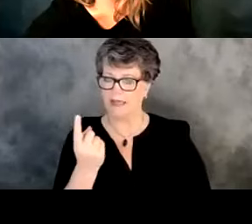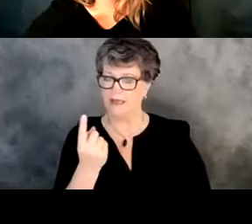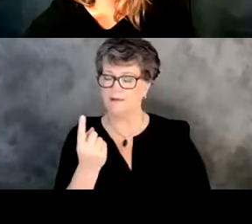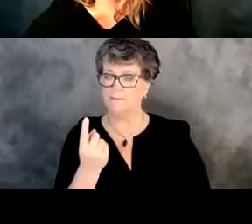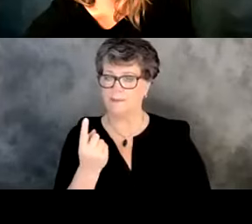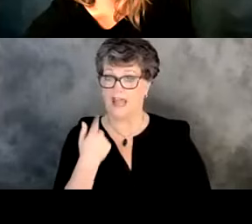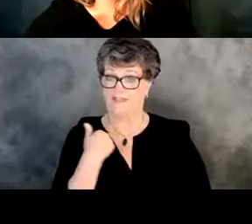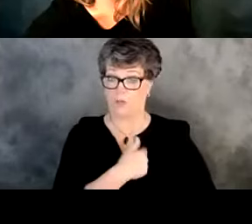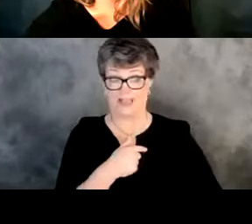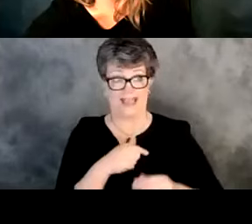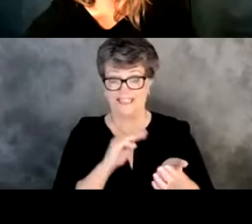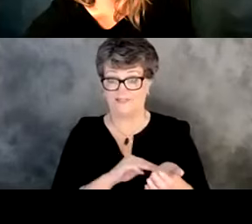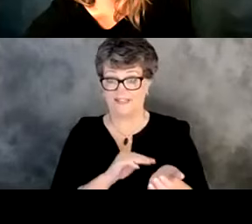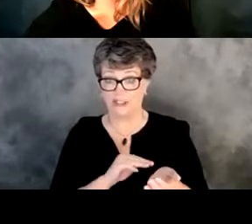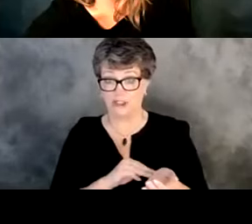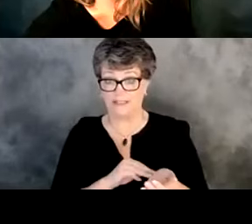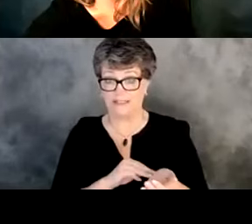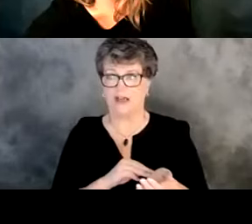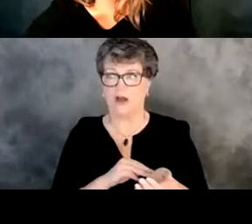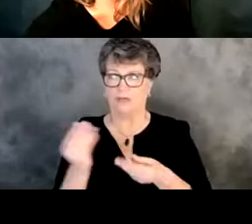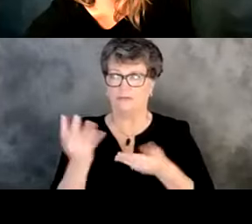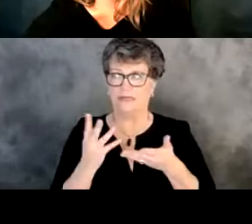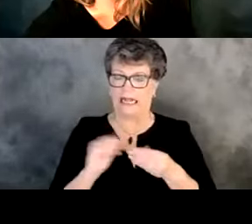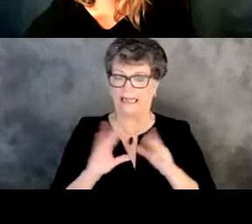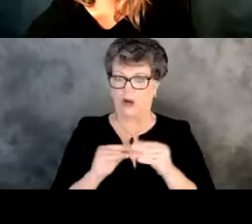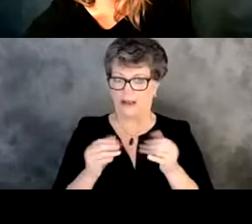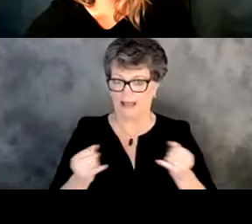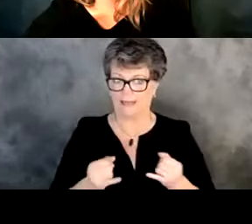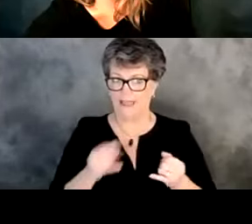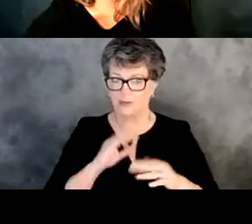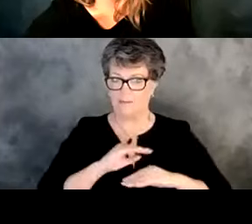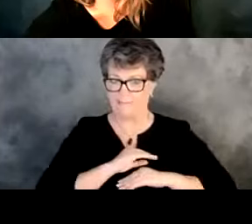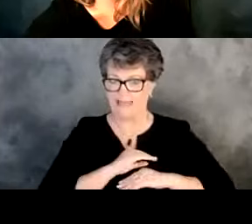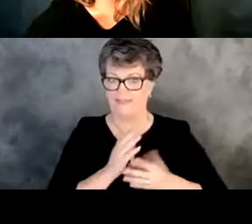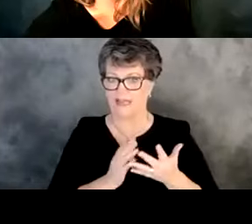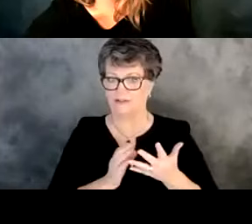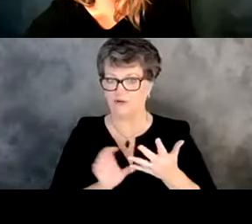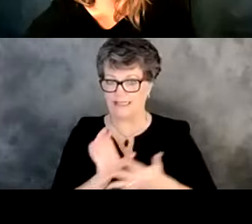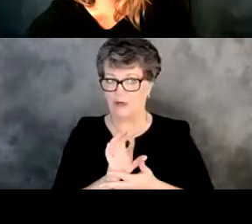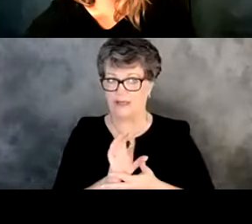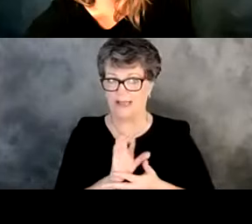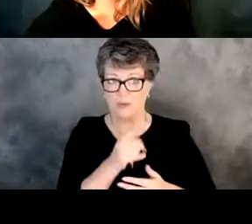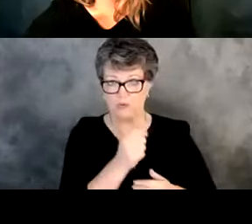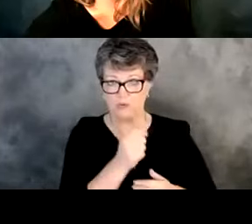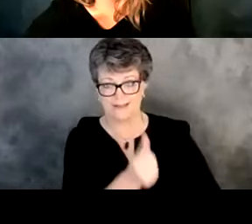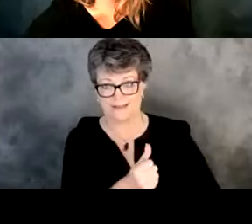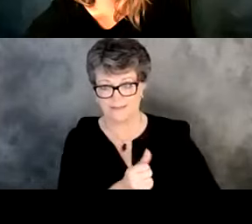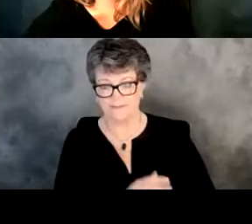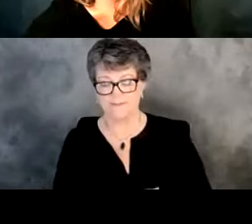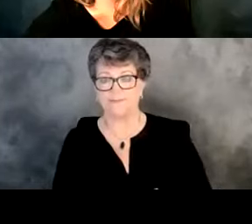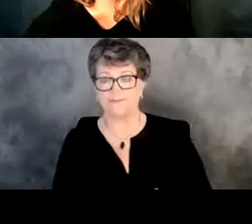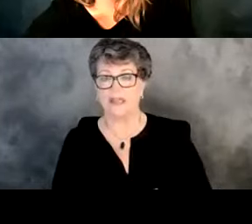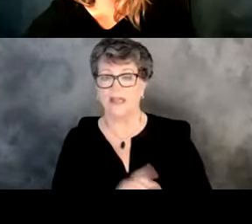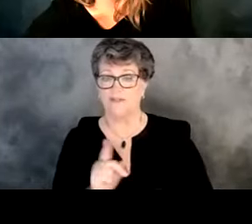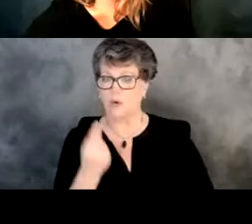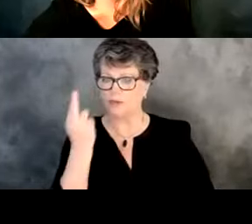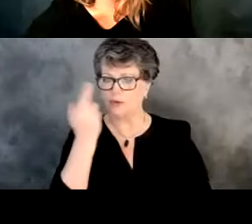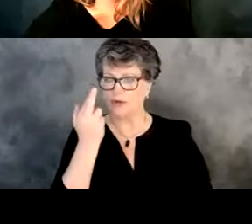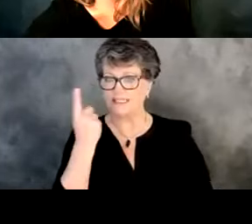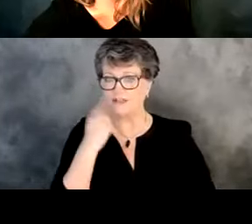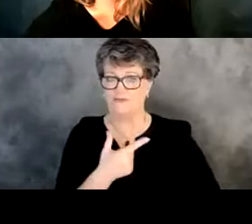as physicians have been given very clear guidelines about who would meet that criteria and who would not. And the only reason for the